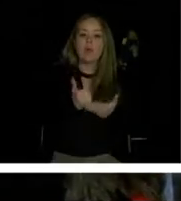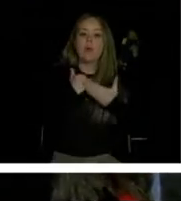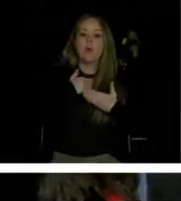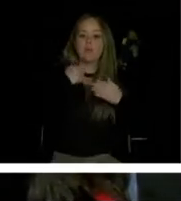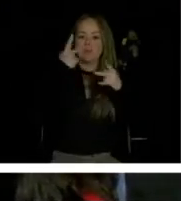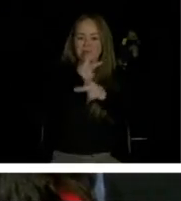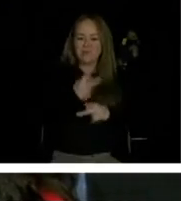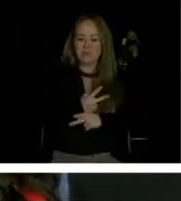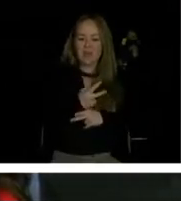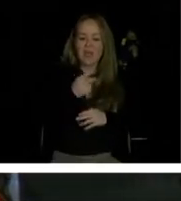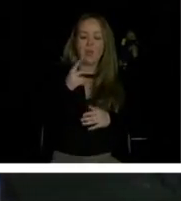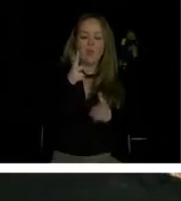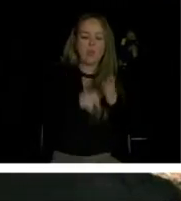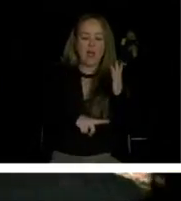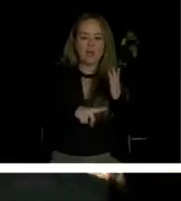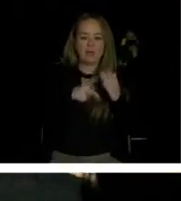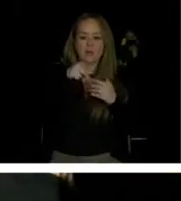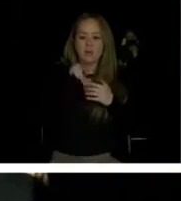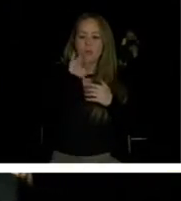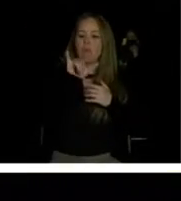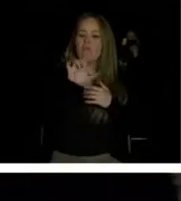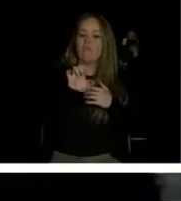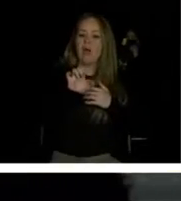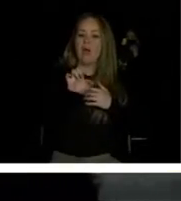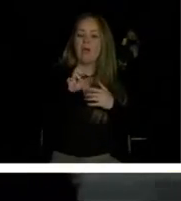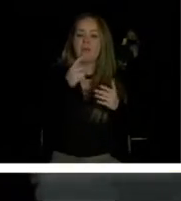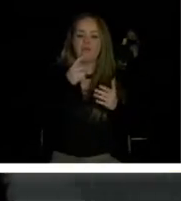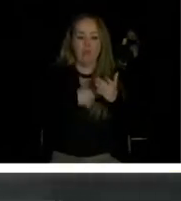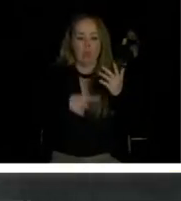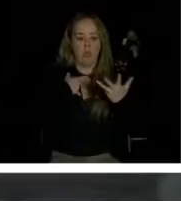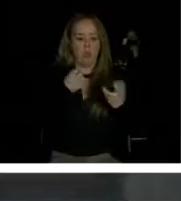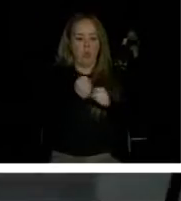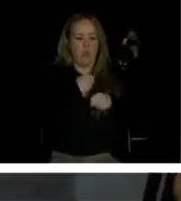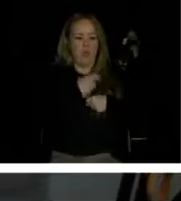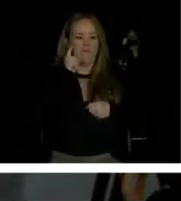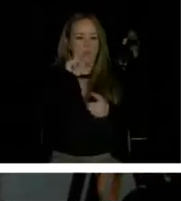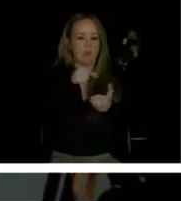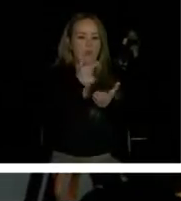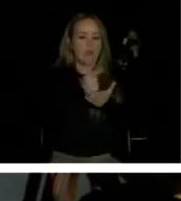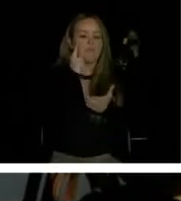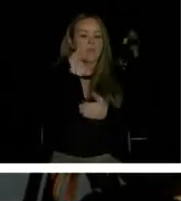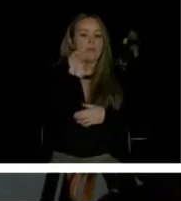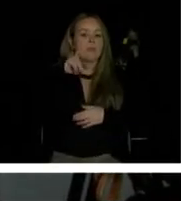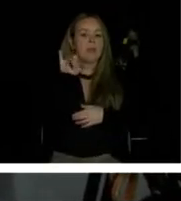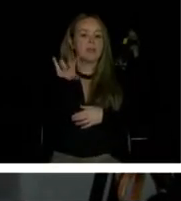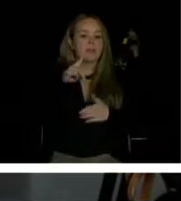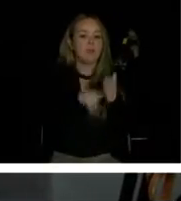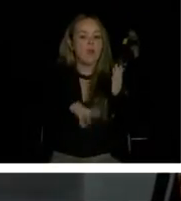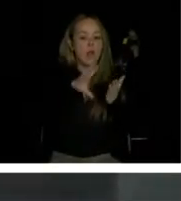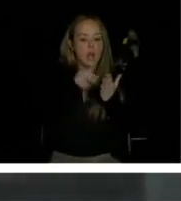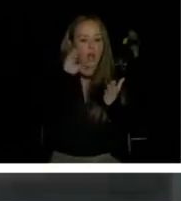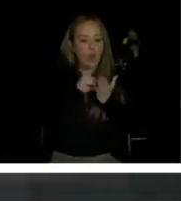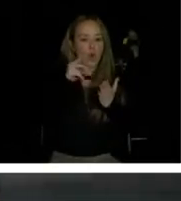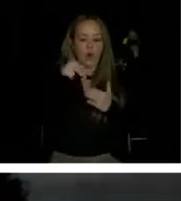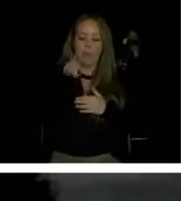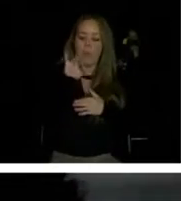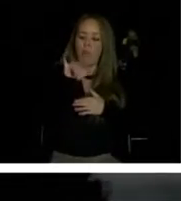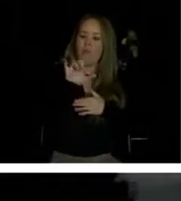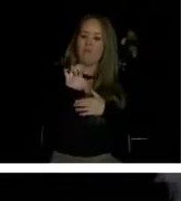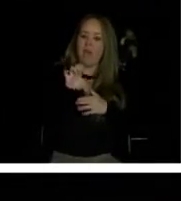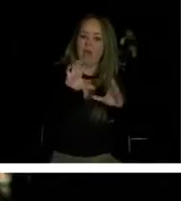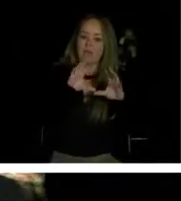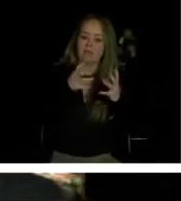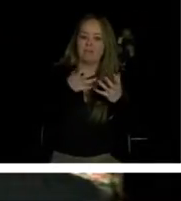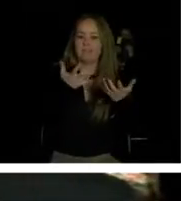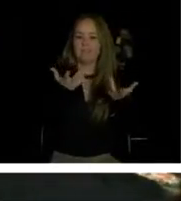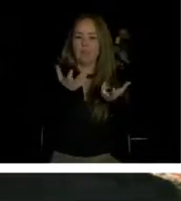out what is the profile of the graduate that we want to create for El Paso ISD. What is the learner profile that we want to